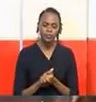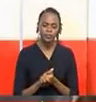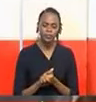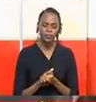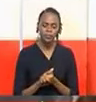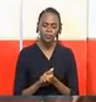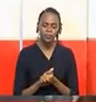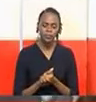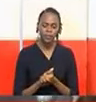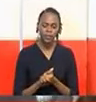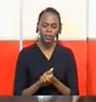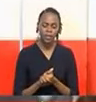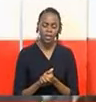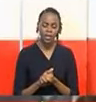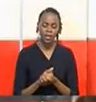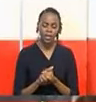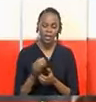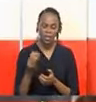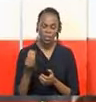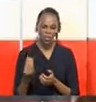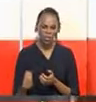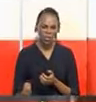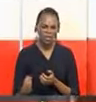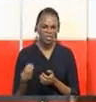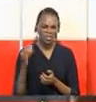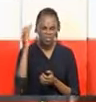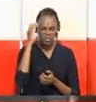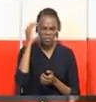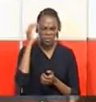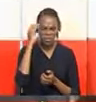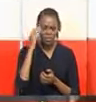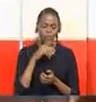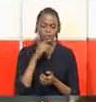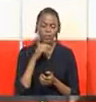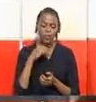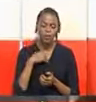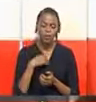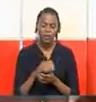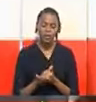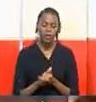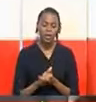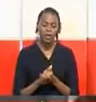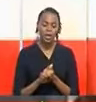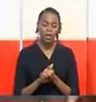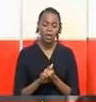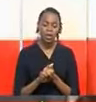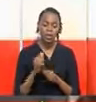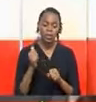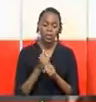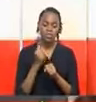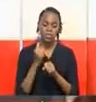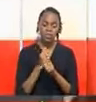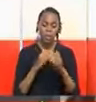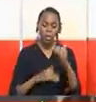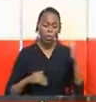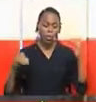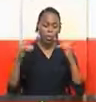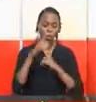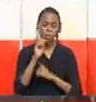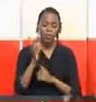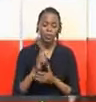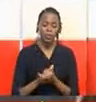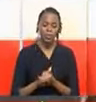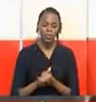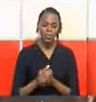As a child, I didn't realize that my dad had such a high work ethic. But as I got